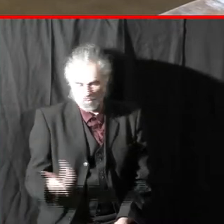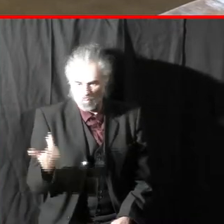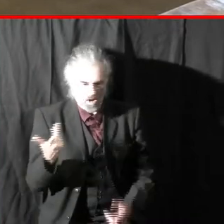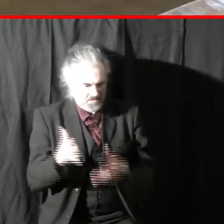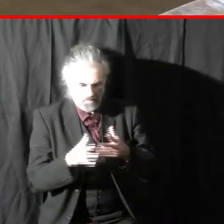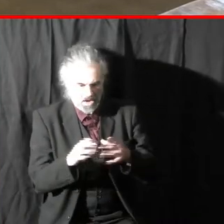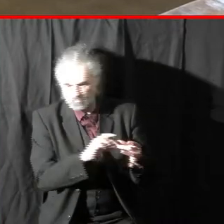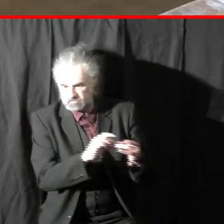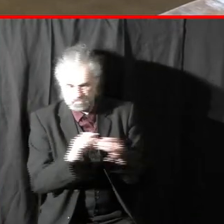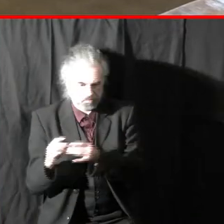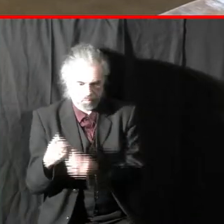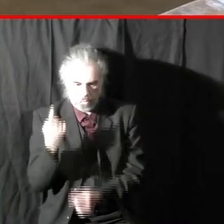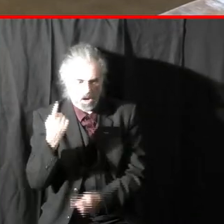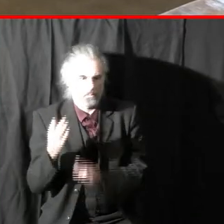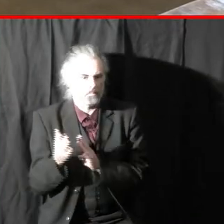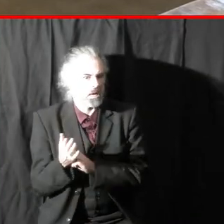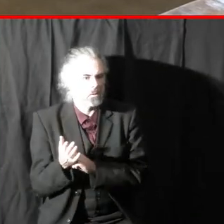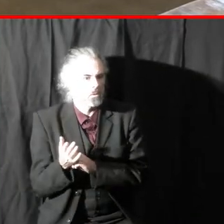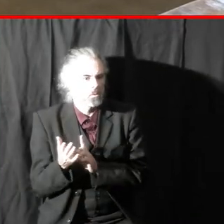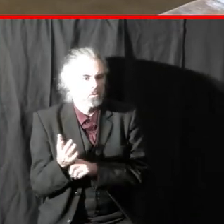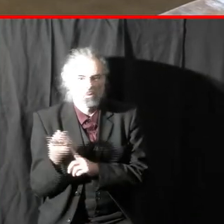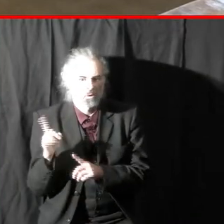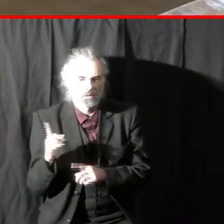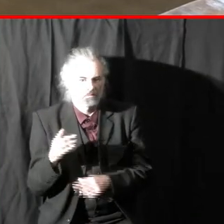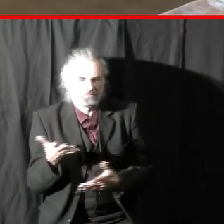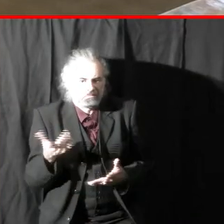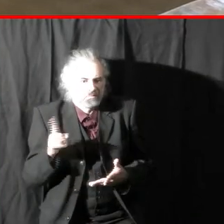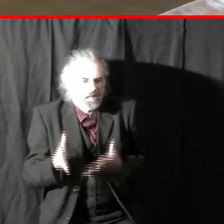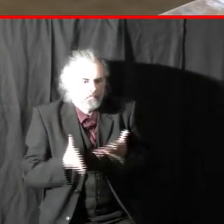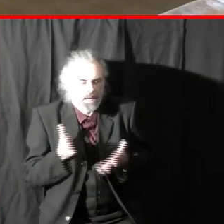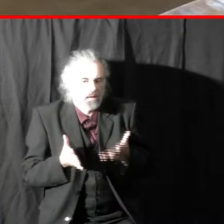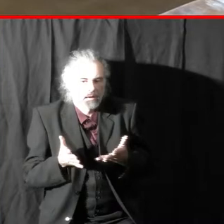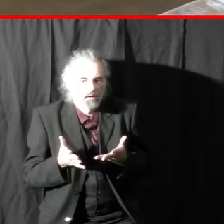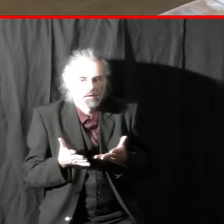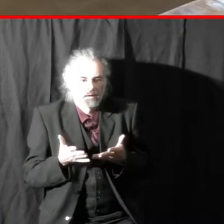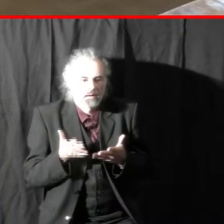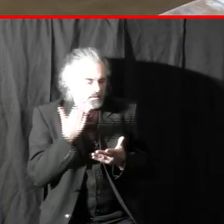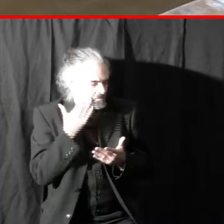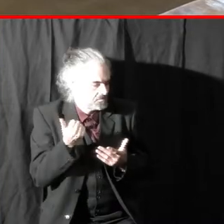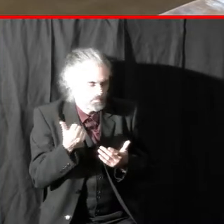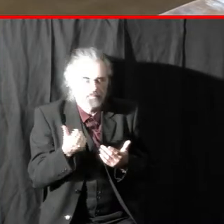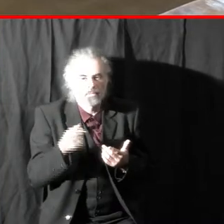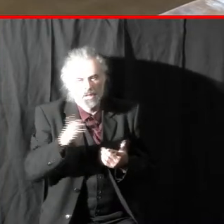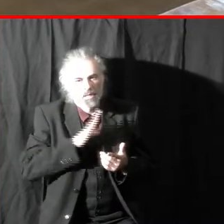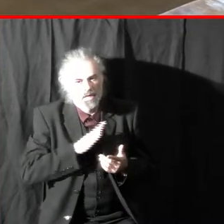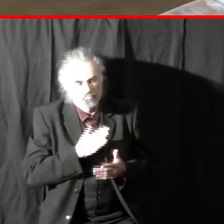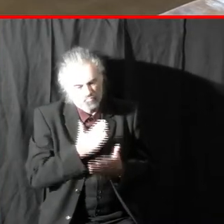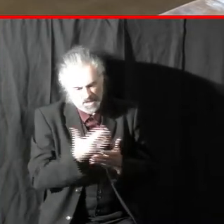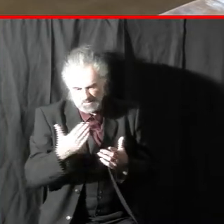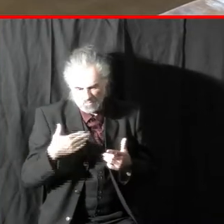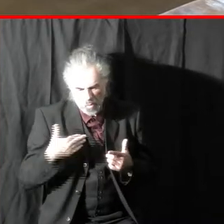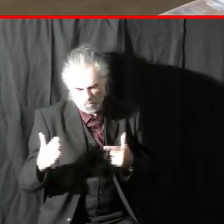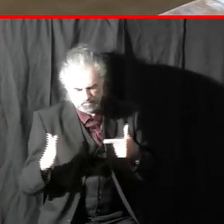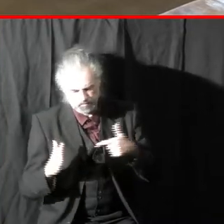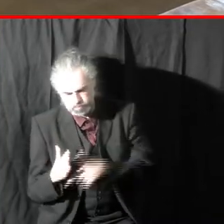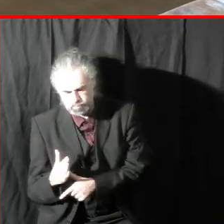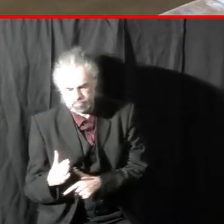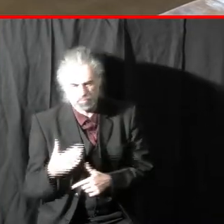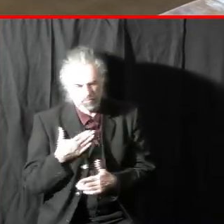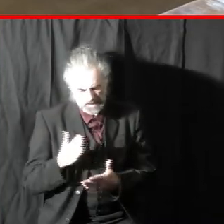0.00001 mil is still bugger all. So, you know, you actually need to talk hard numbers, things that people